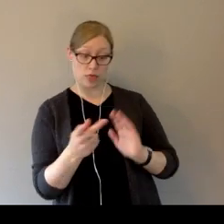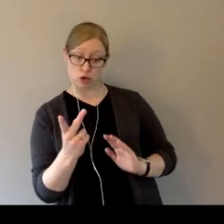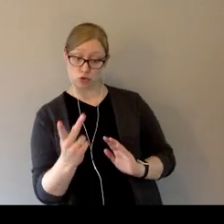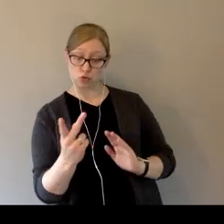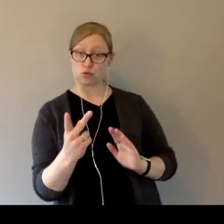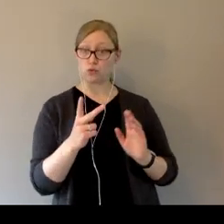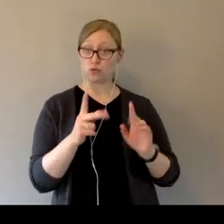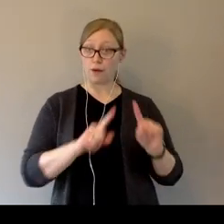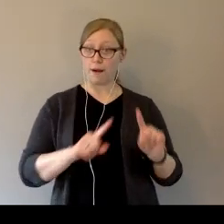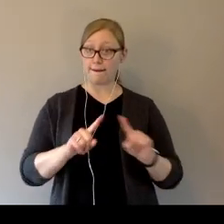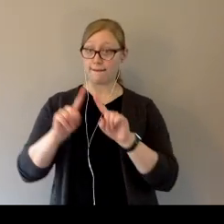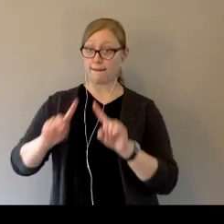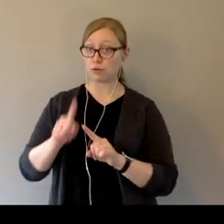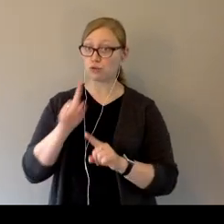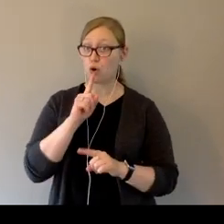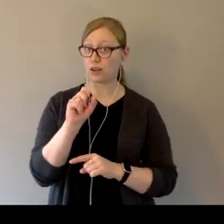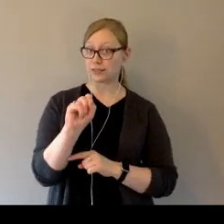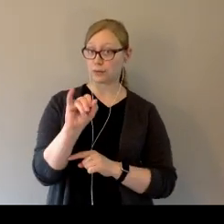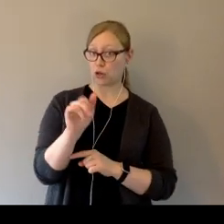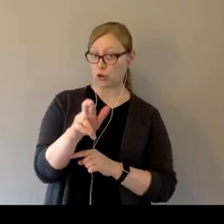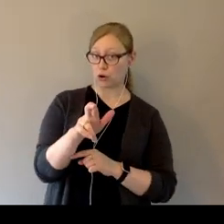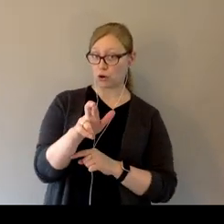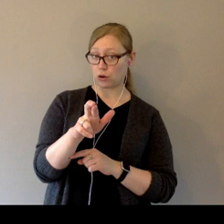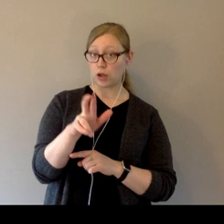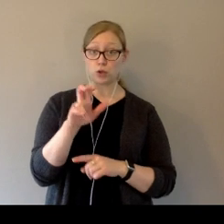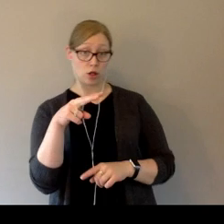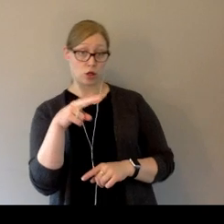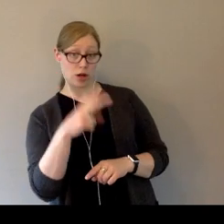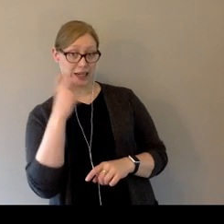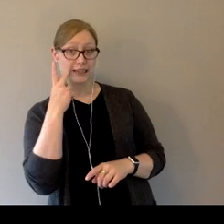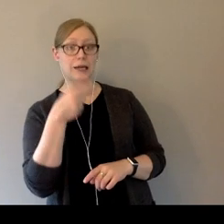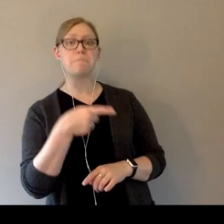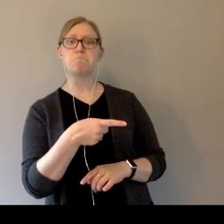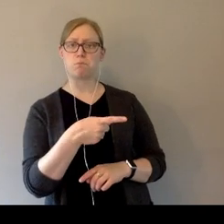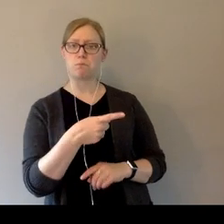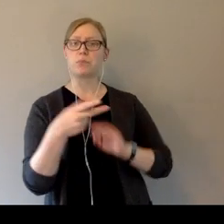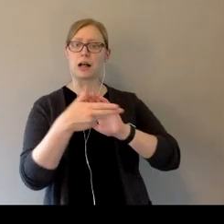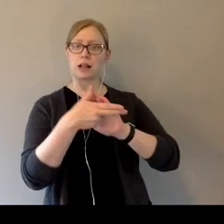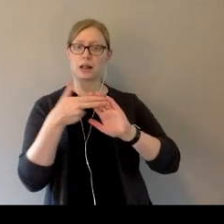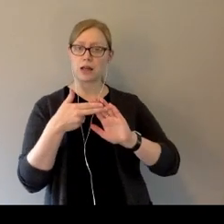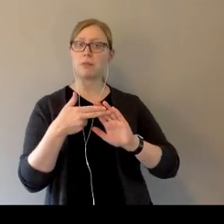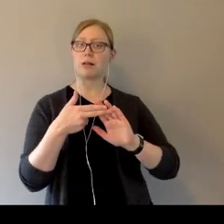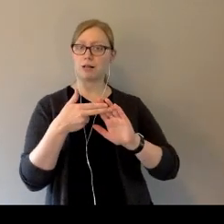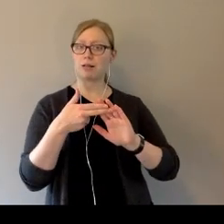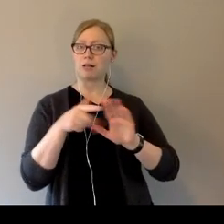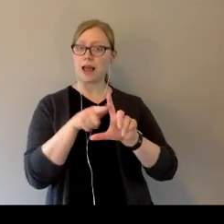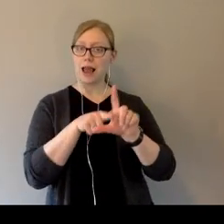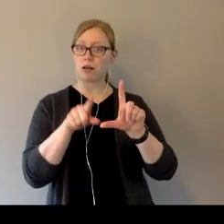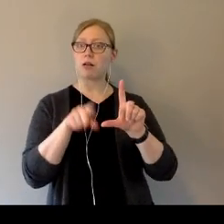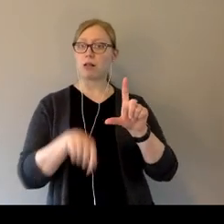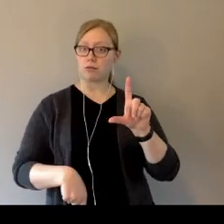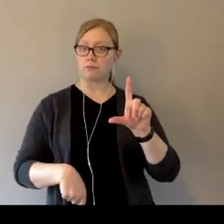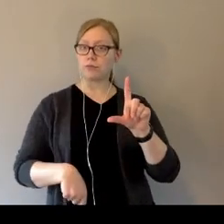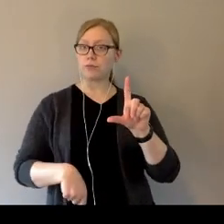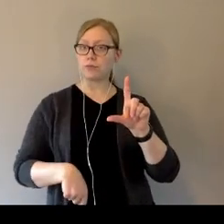So here, if I look, I can see that I have an angle. So I'm going to suspect that it's going to be side angle